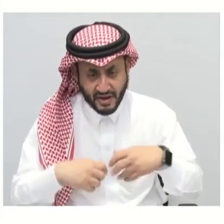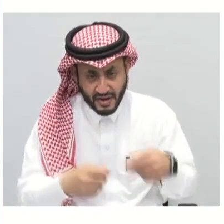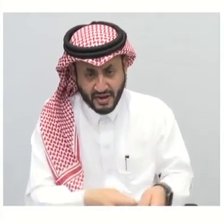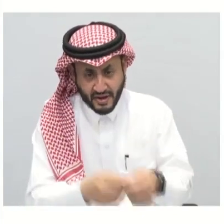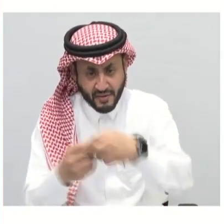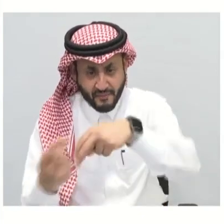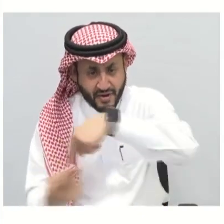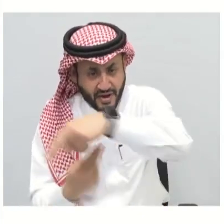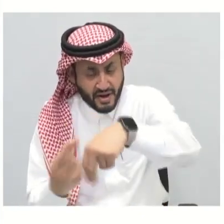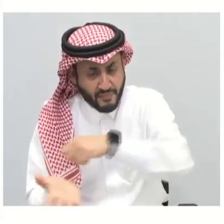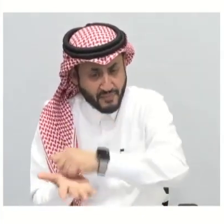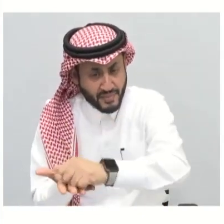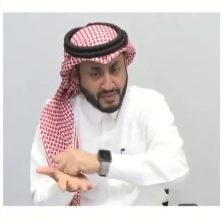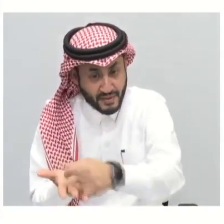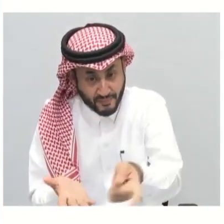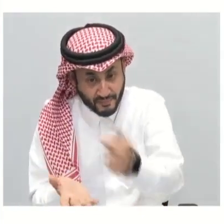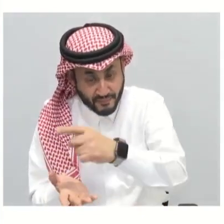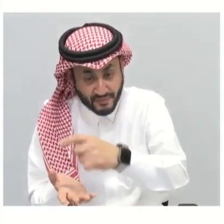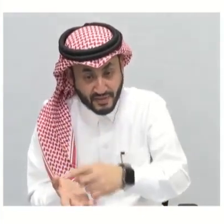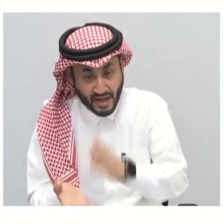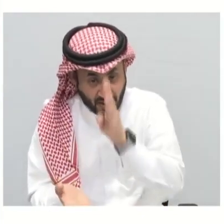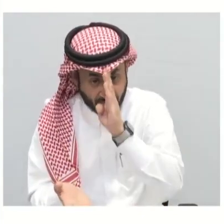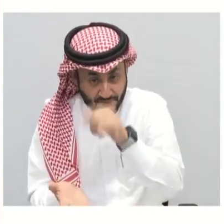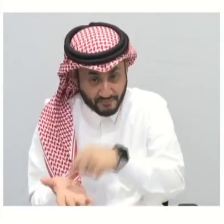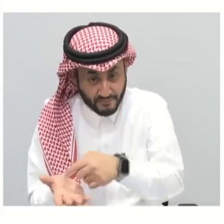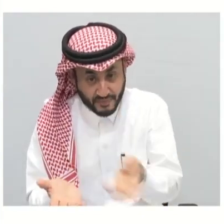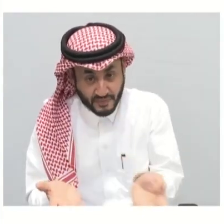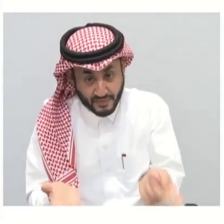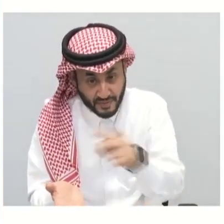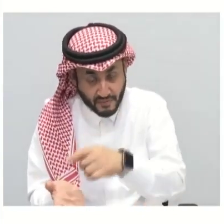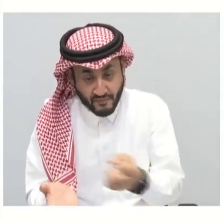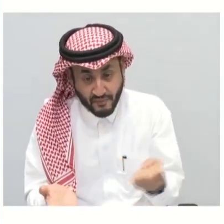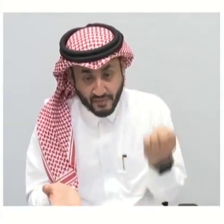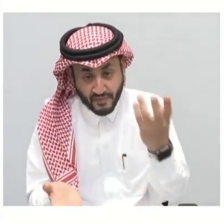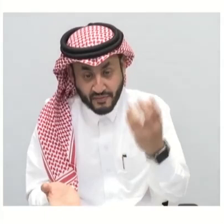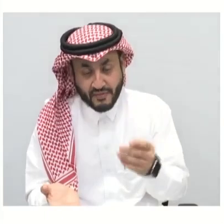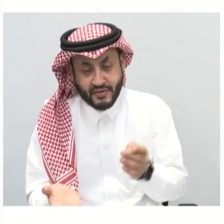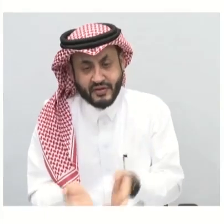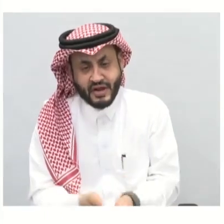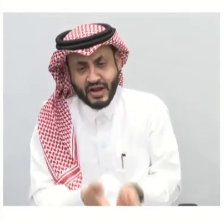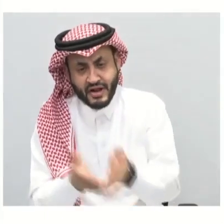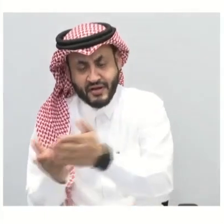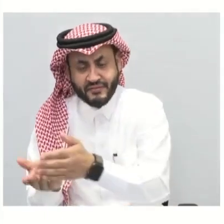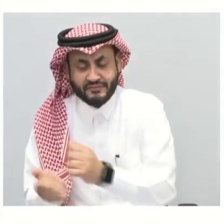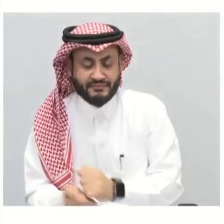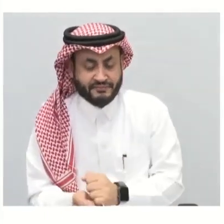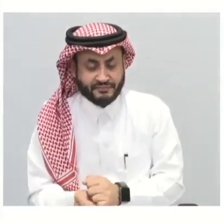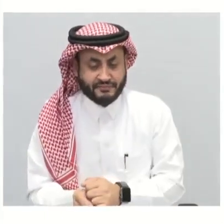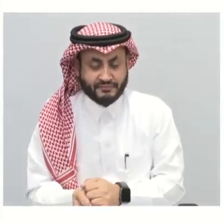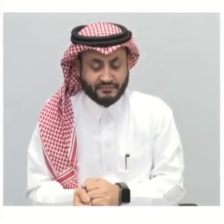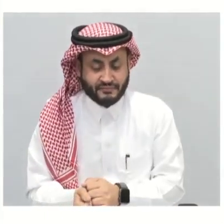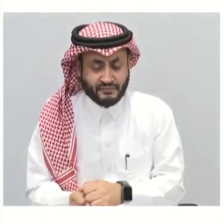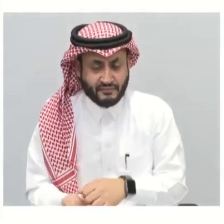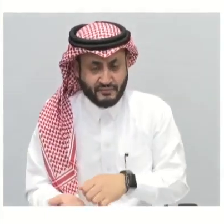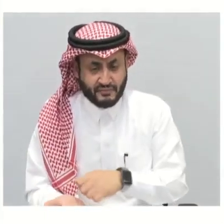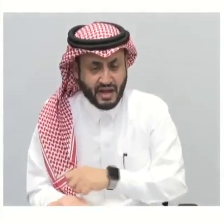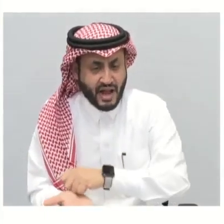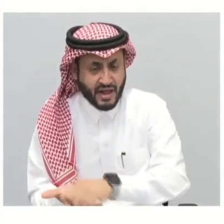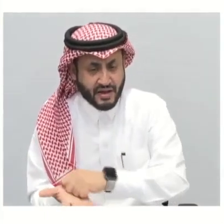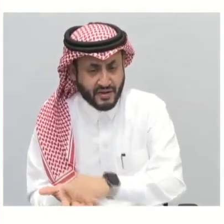afternoon. So now we are on Sunday, and tomorrow afternoon, he is taking his suit to the dry